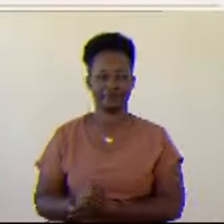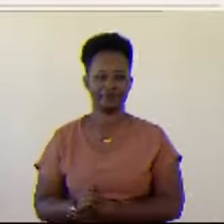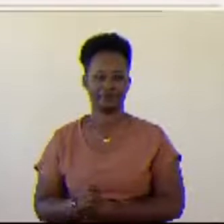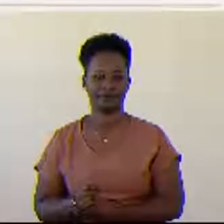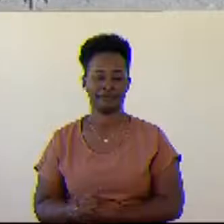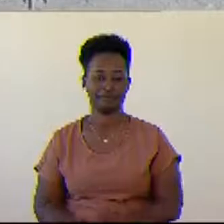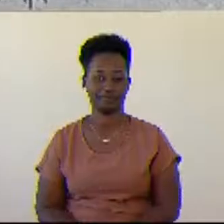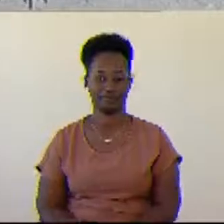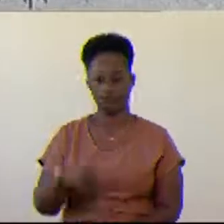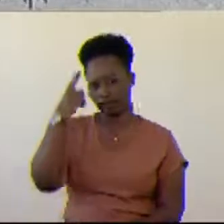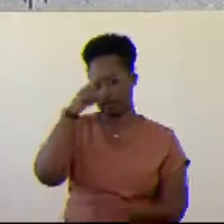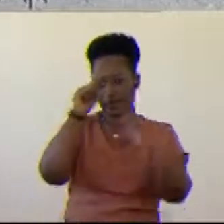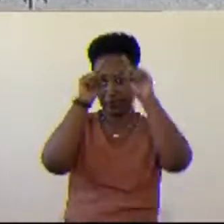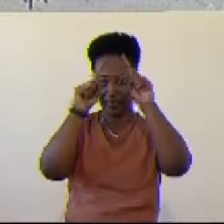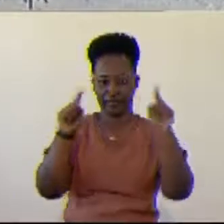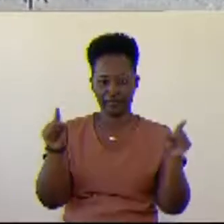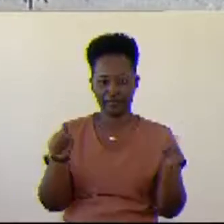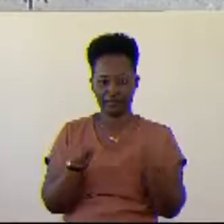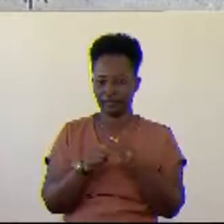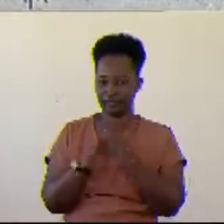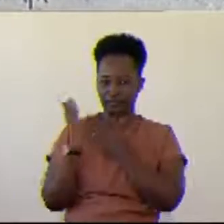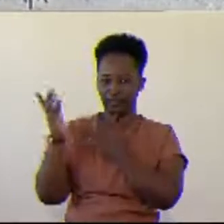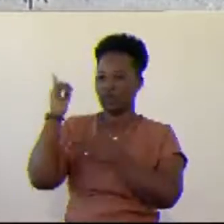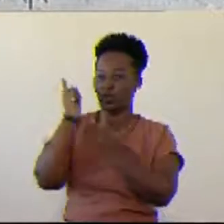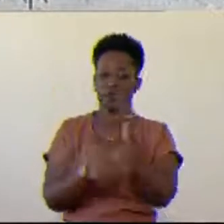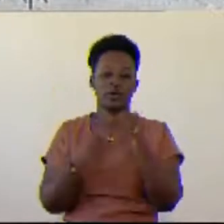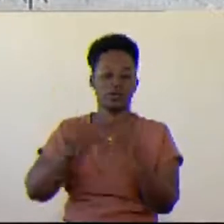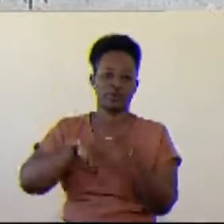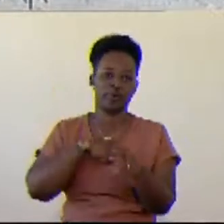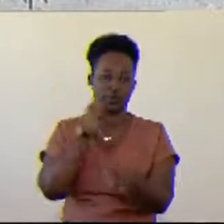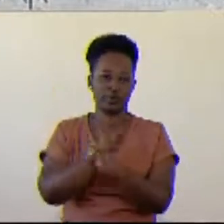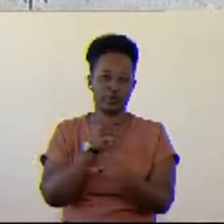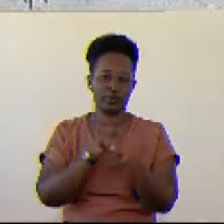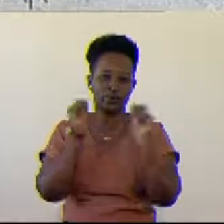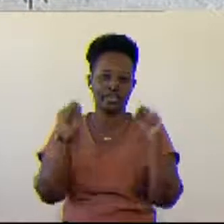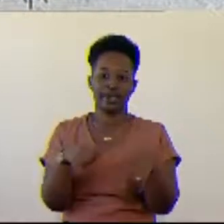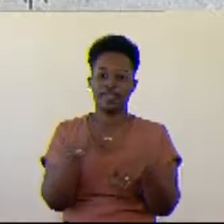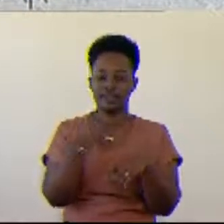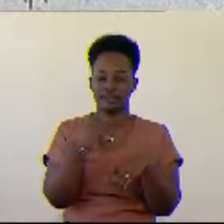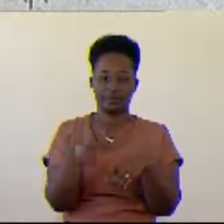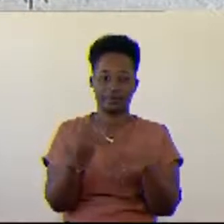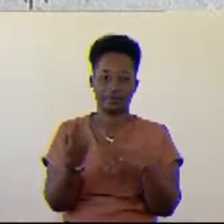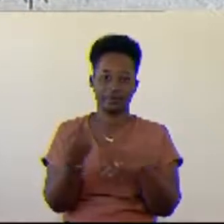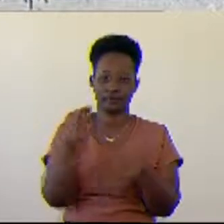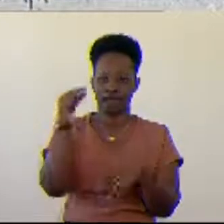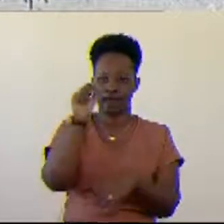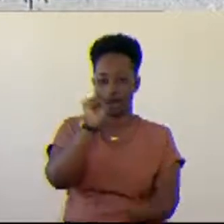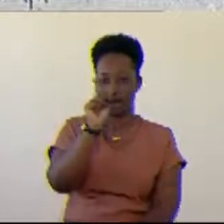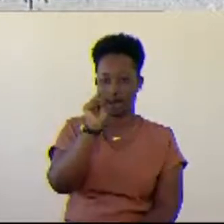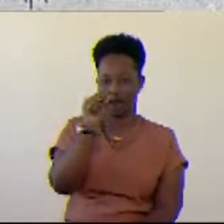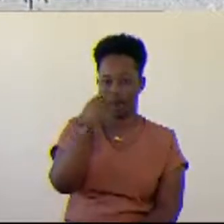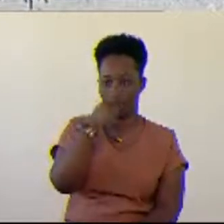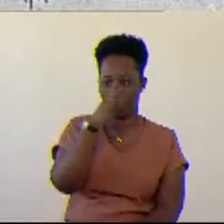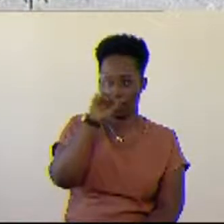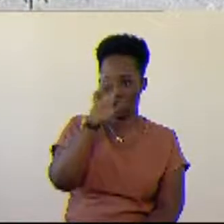triangular lamina like this, what we'd do is we bisect this angle. In mathematics, we should learn